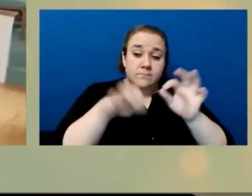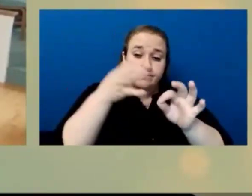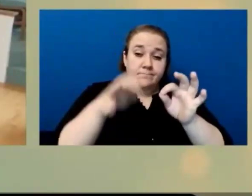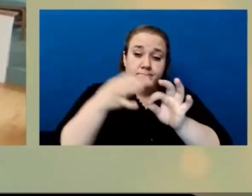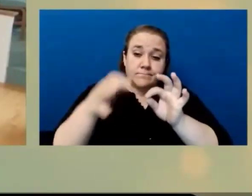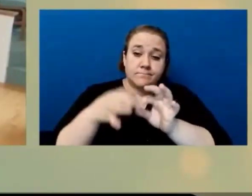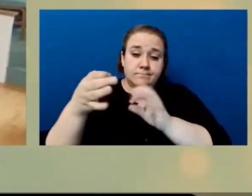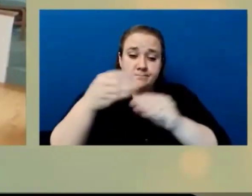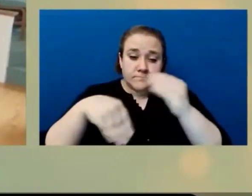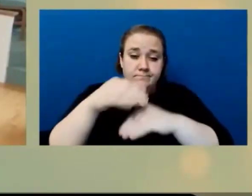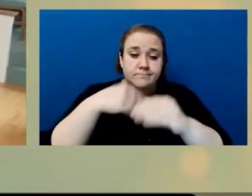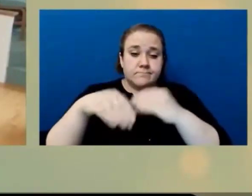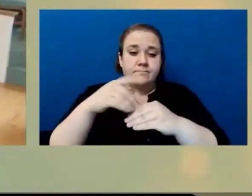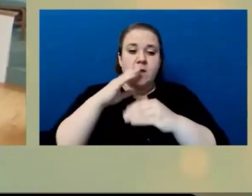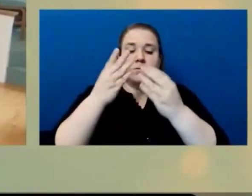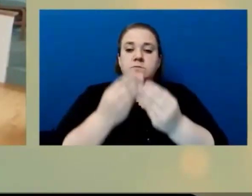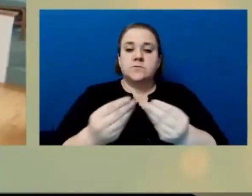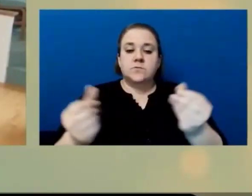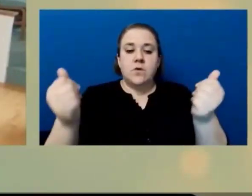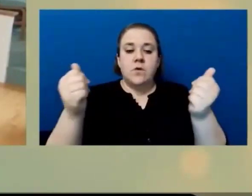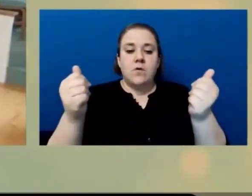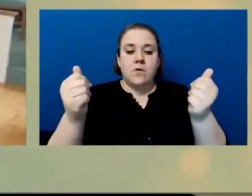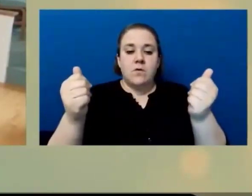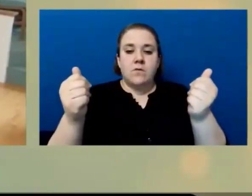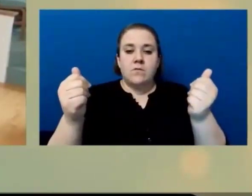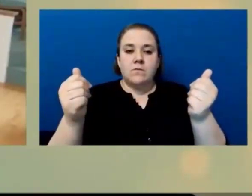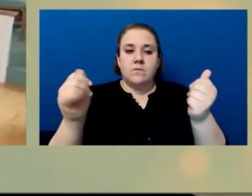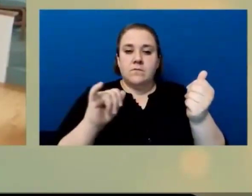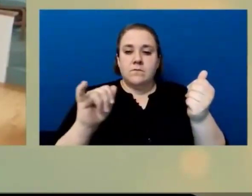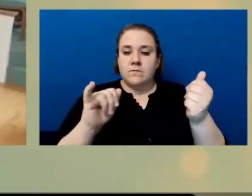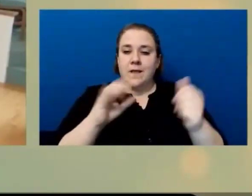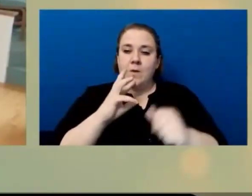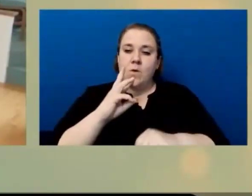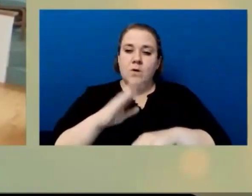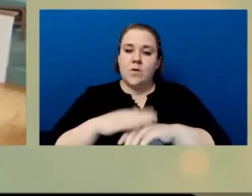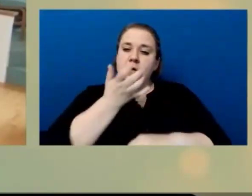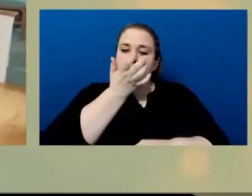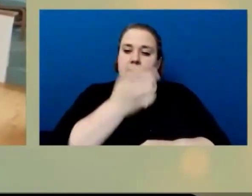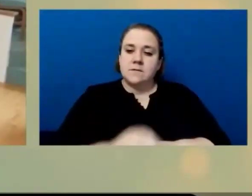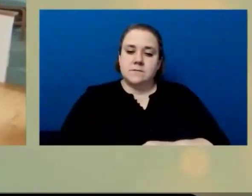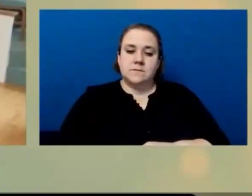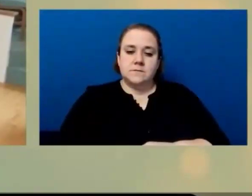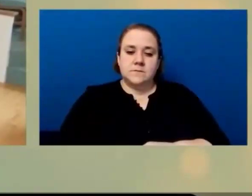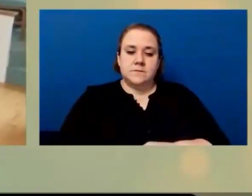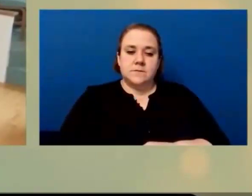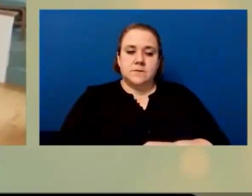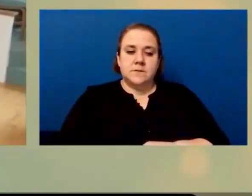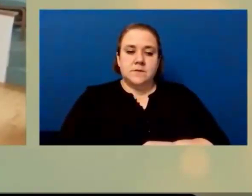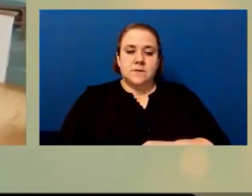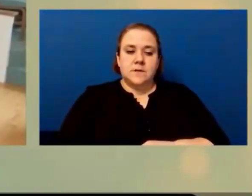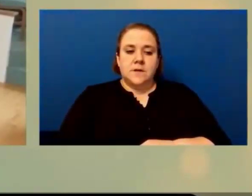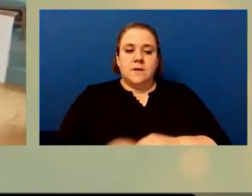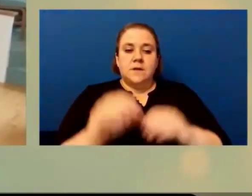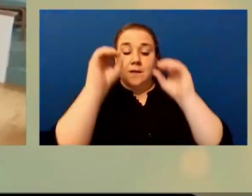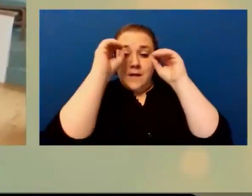out, they would dissolve quietly as dew upon the grass. The owl blinked